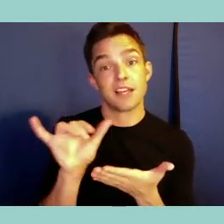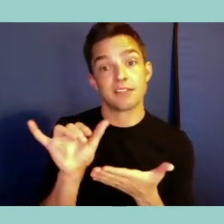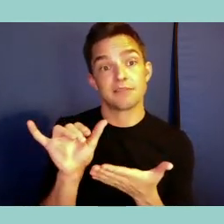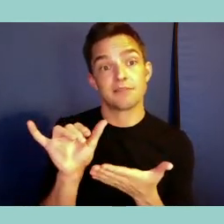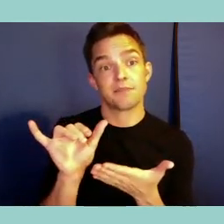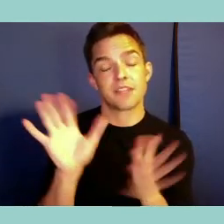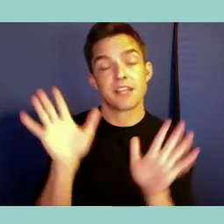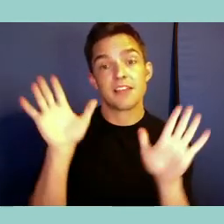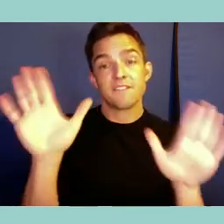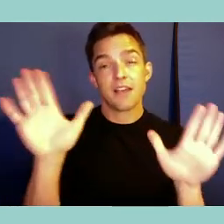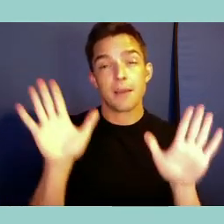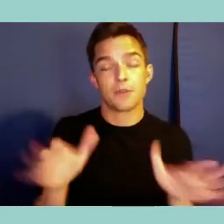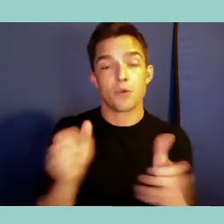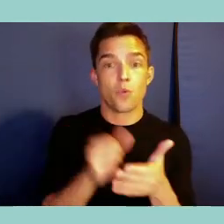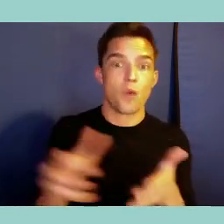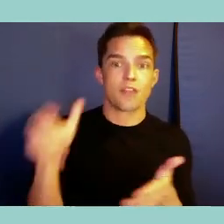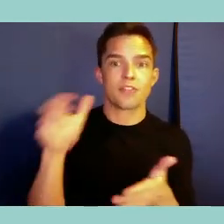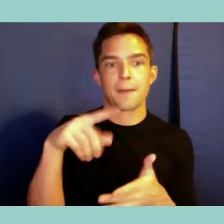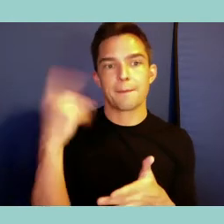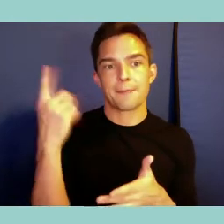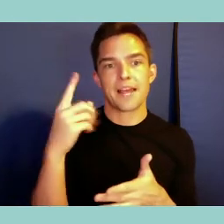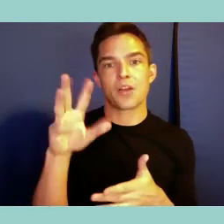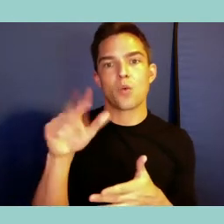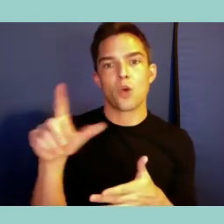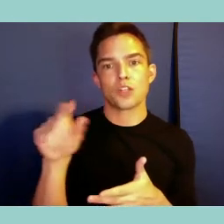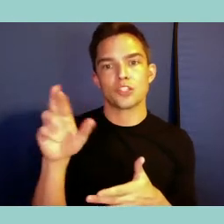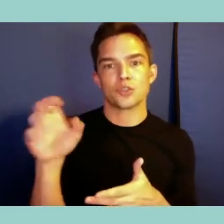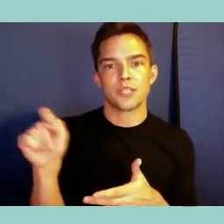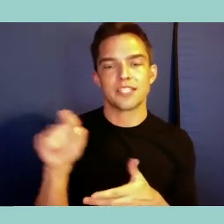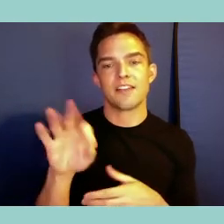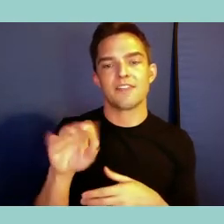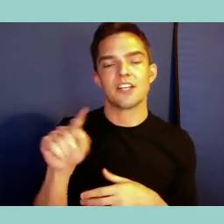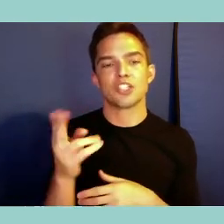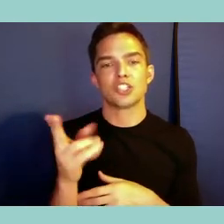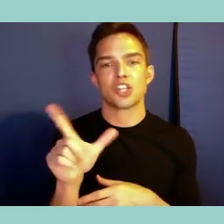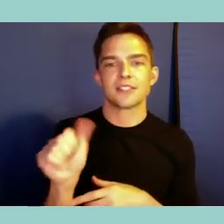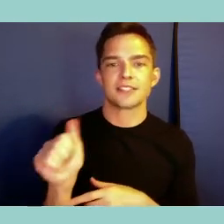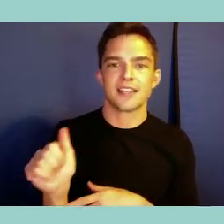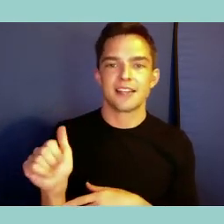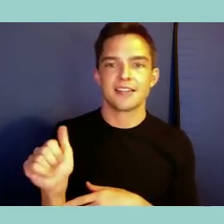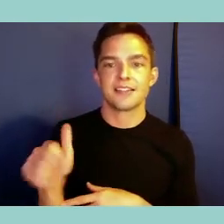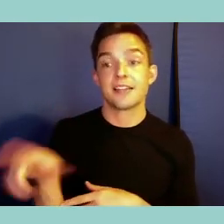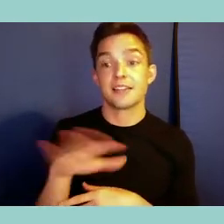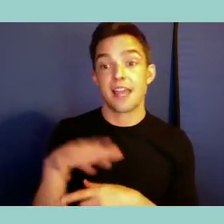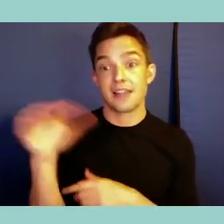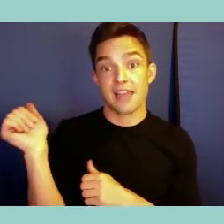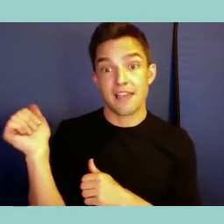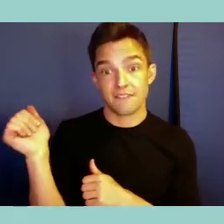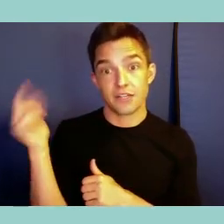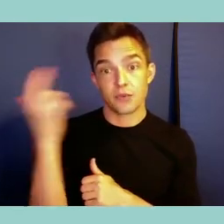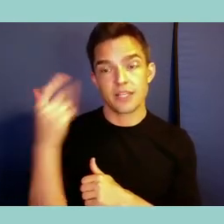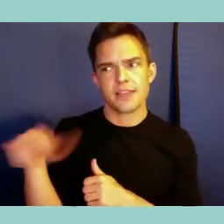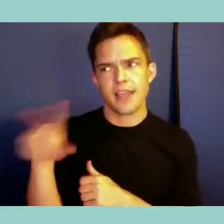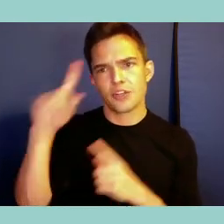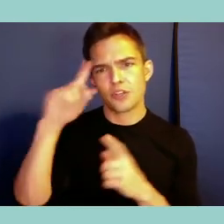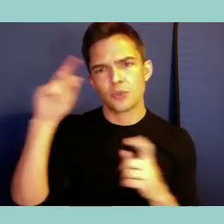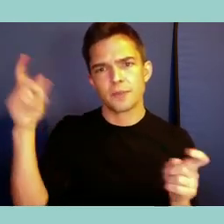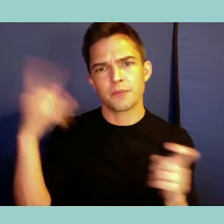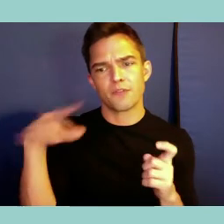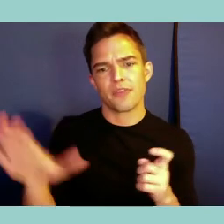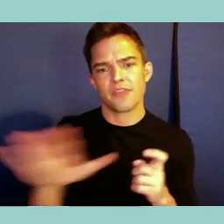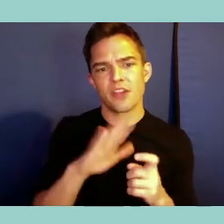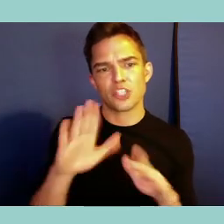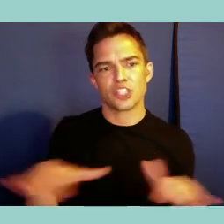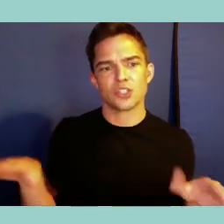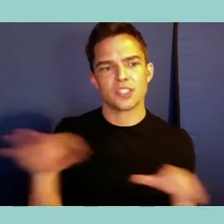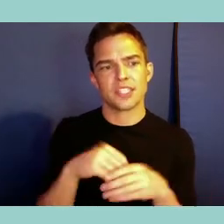the fabulously wealthy Black Wall Street of Tulsa. They left because they had dreams for their